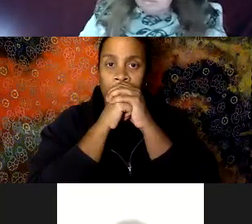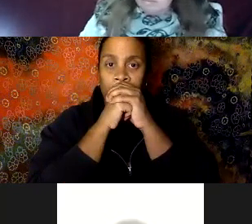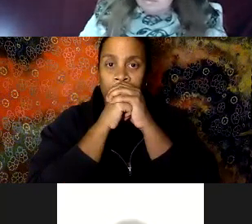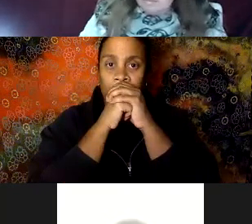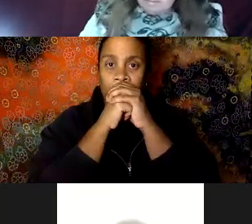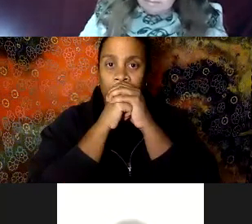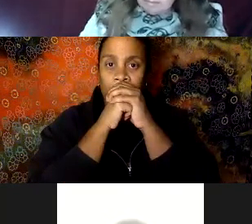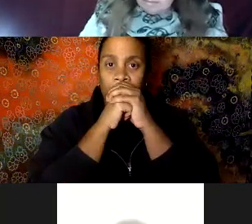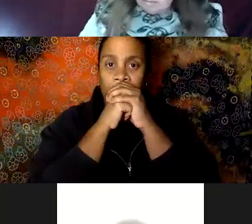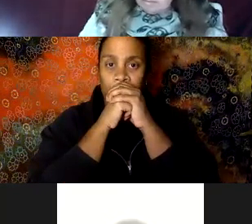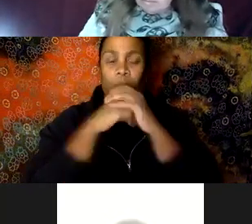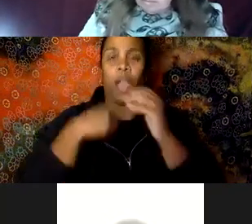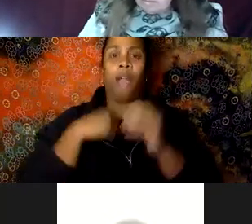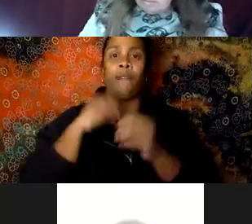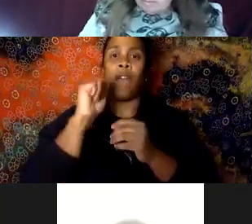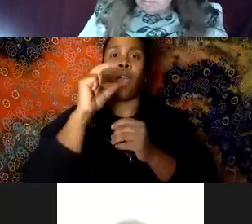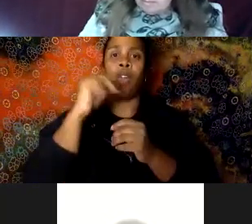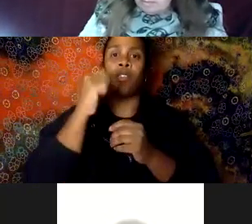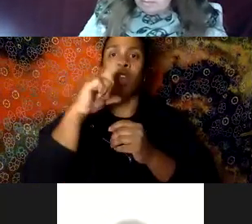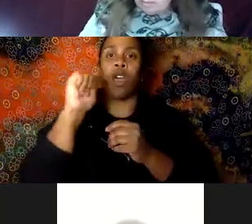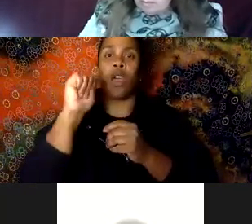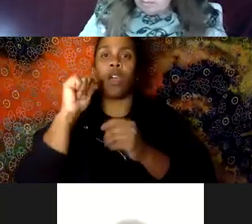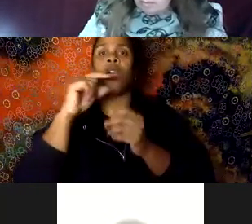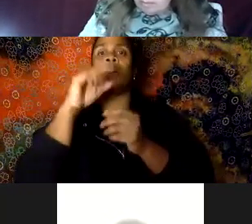All right, so we've got Angela and then Bethany and then Donna.